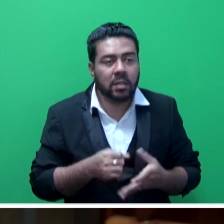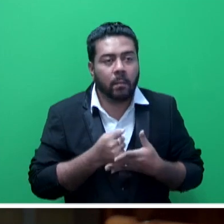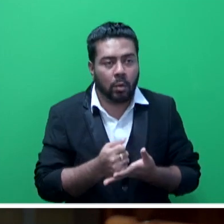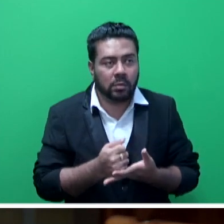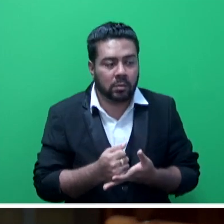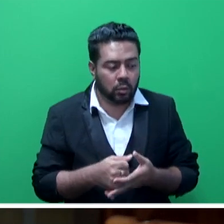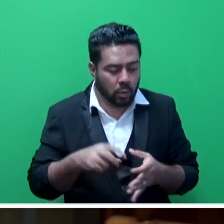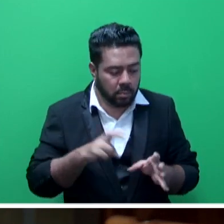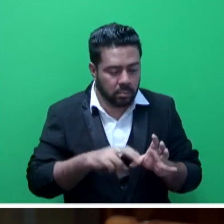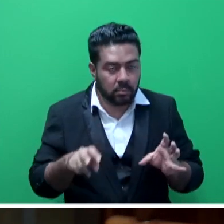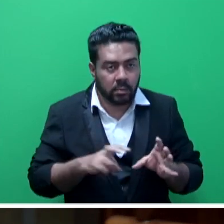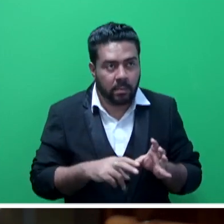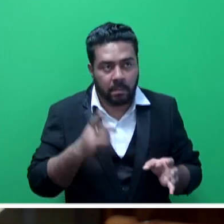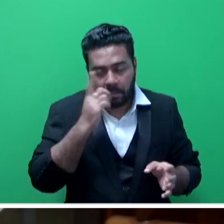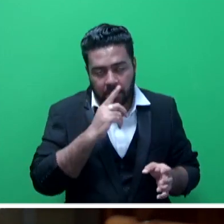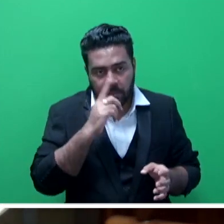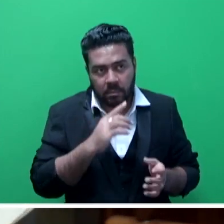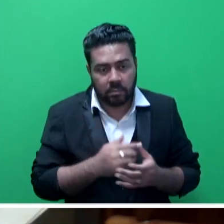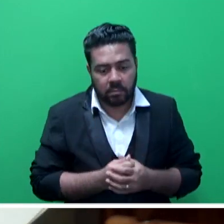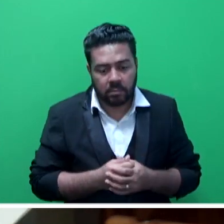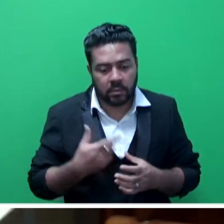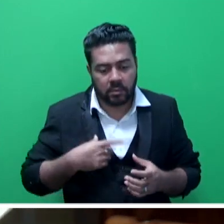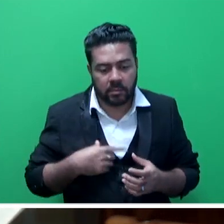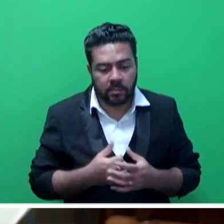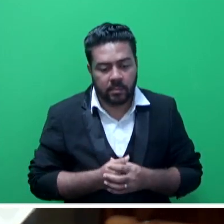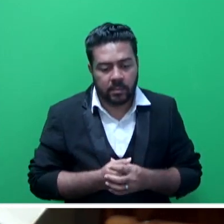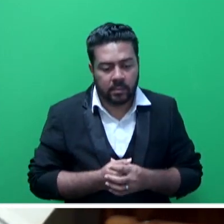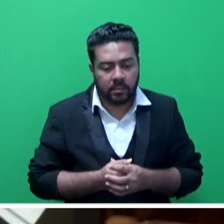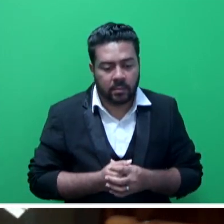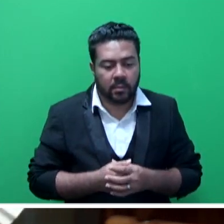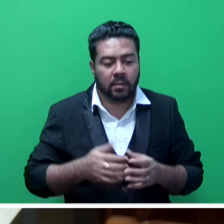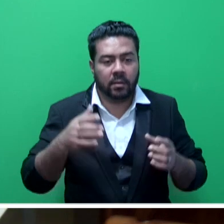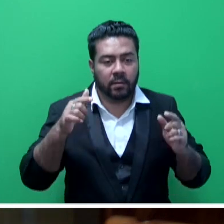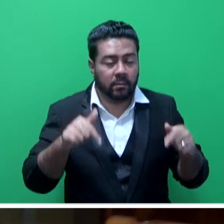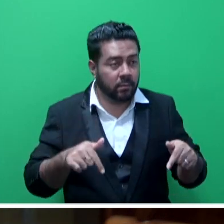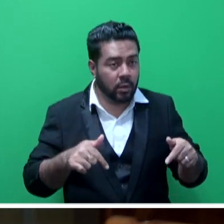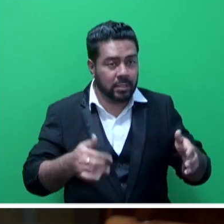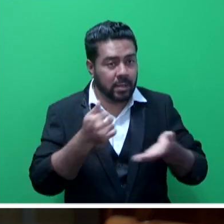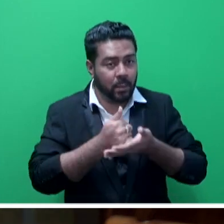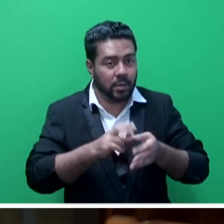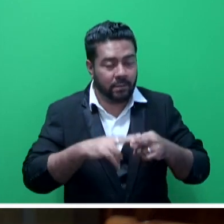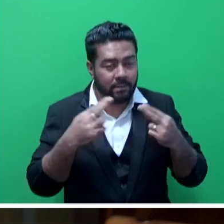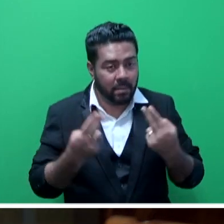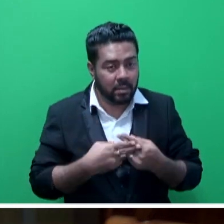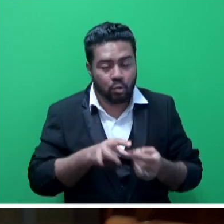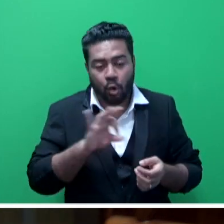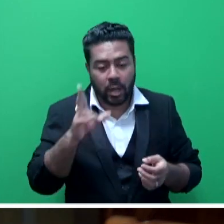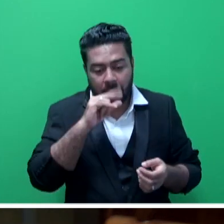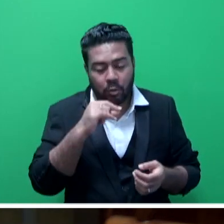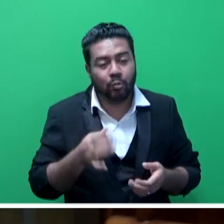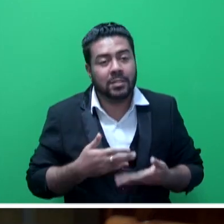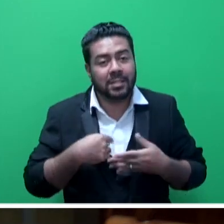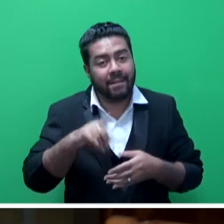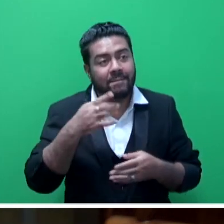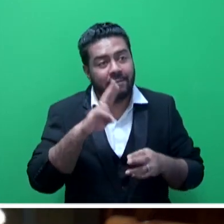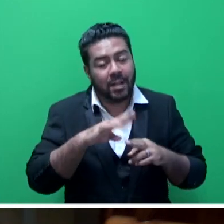those dropouts due to poverty reason. The Ministry has provided support to families who are not able to send children to schools, and